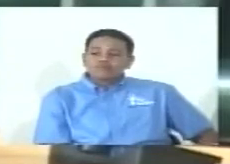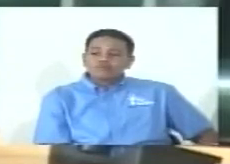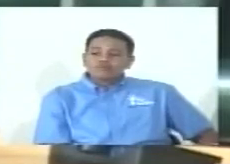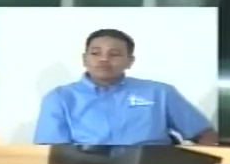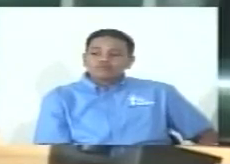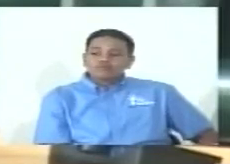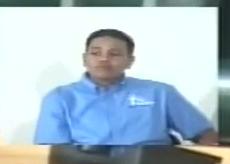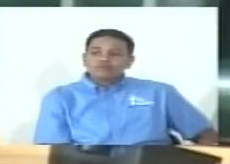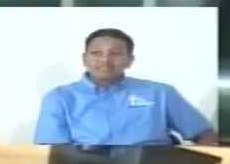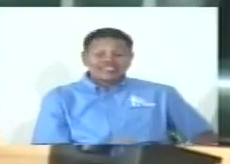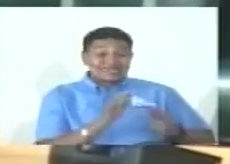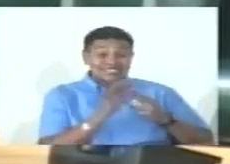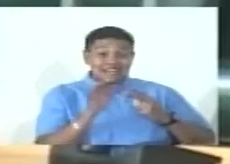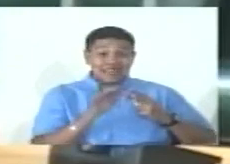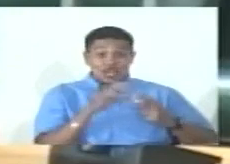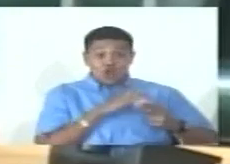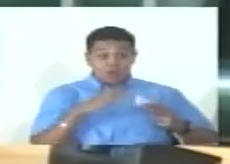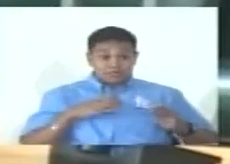extremely important.